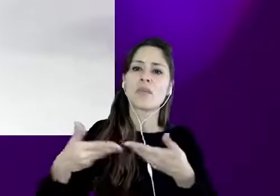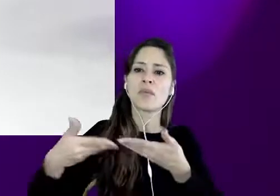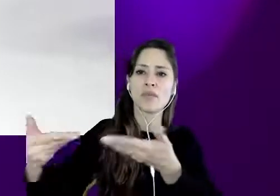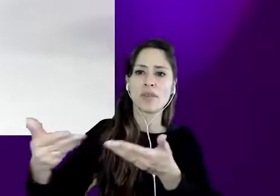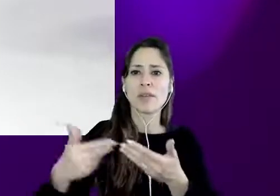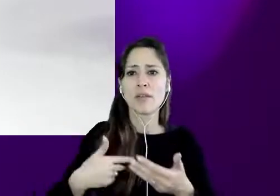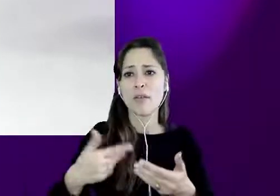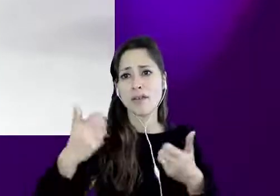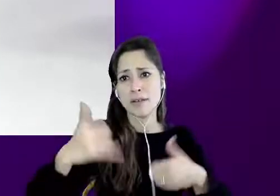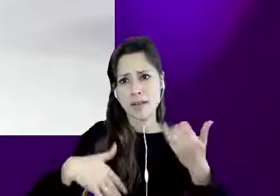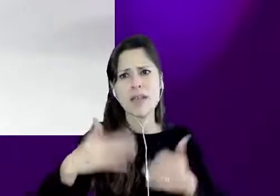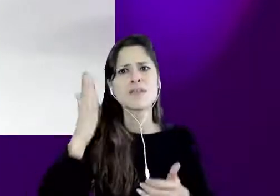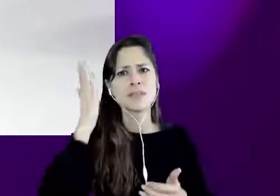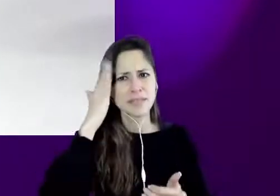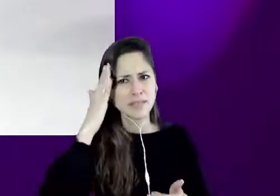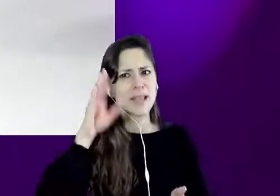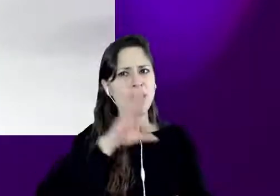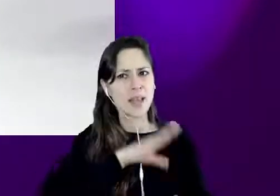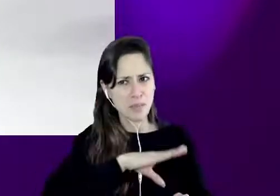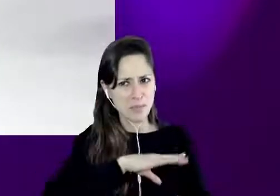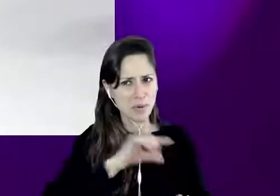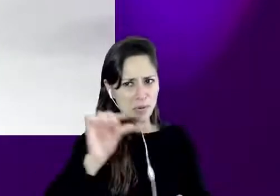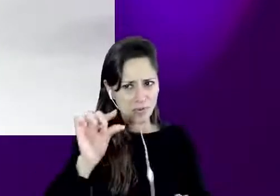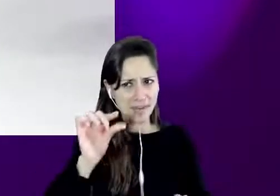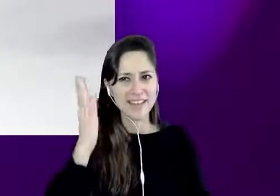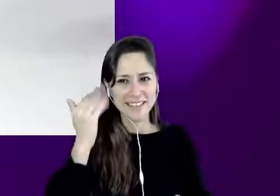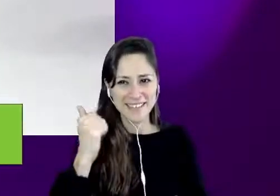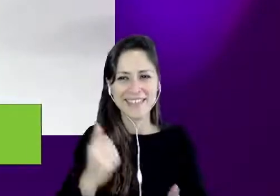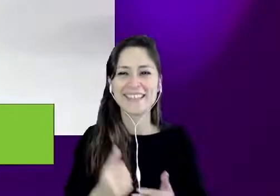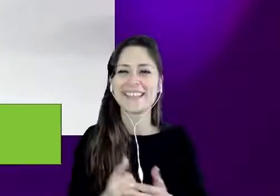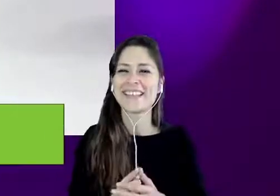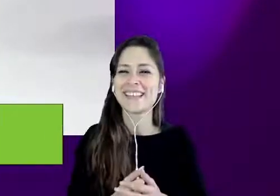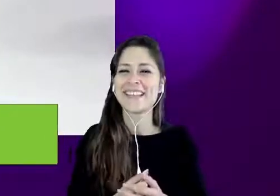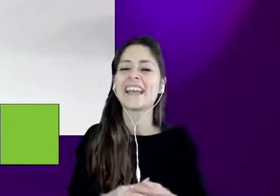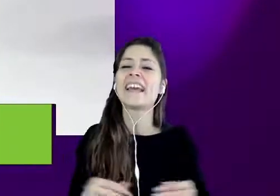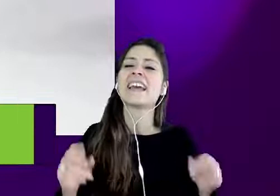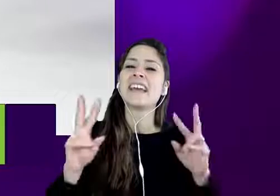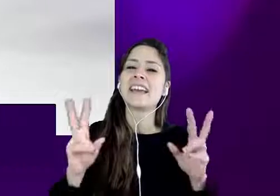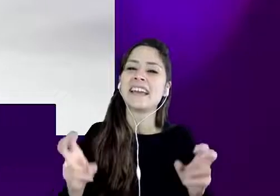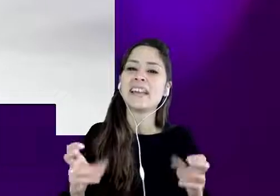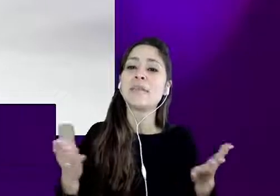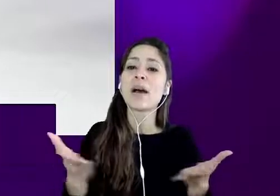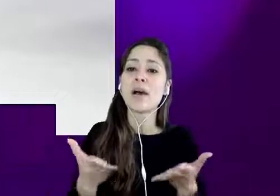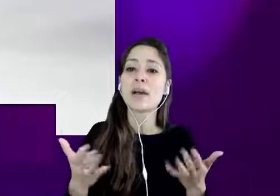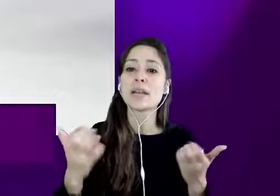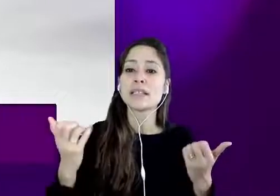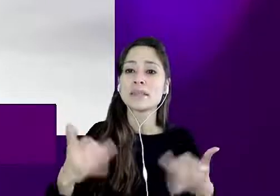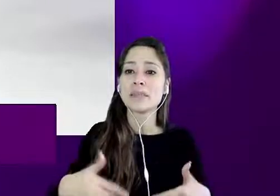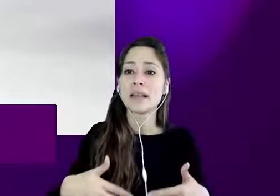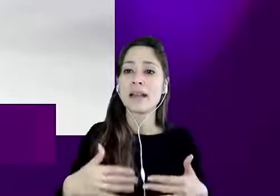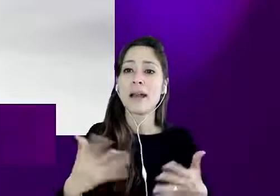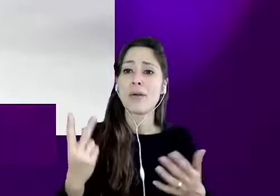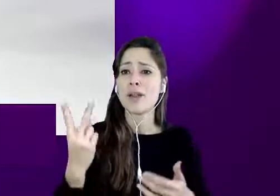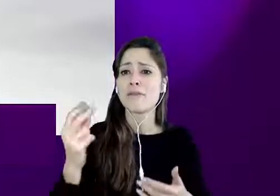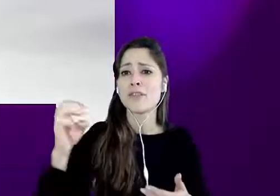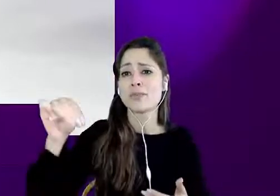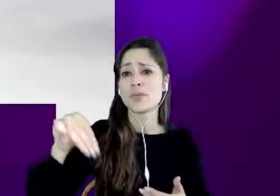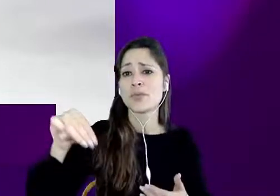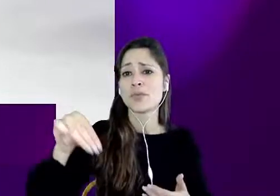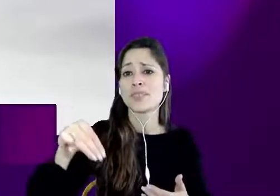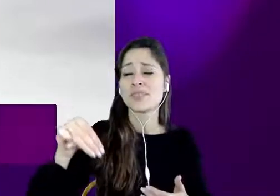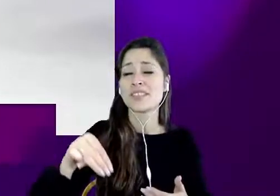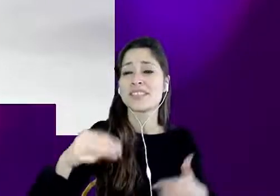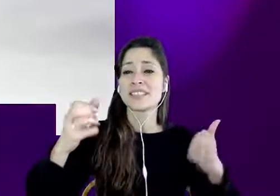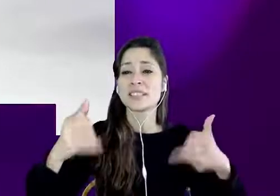So what we are going to cover in this 20 minutes is the opportunity